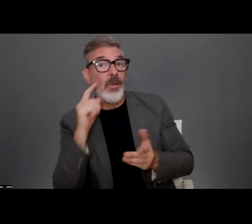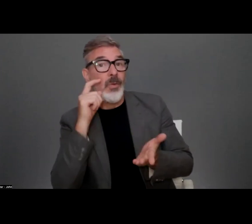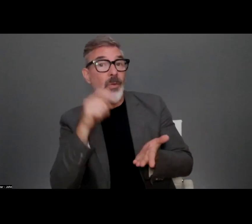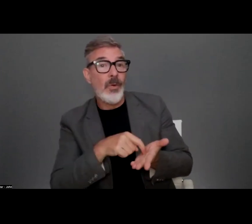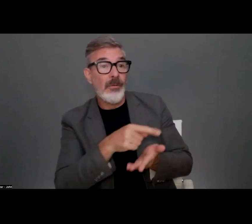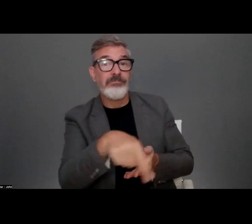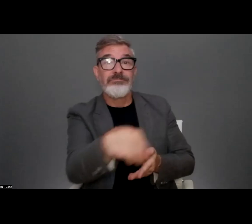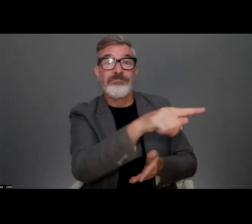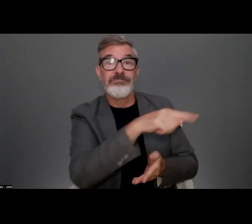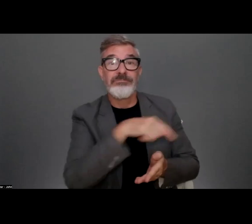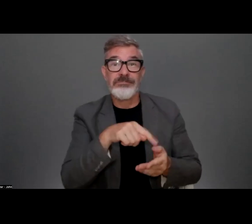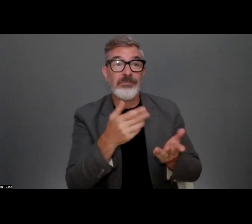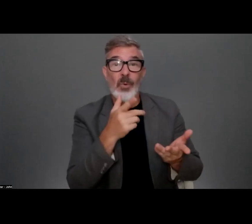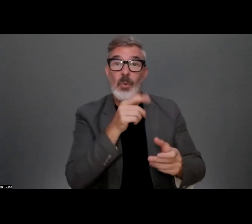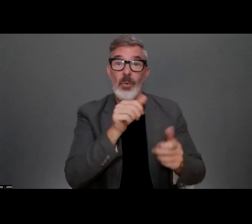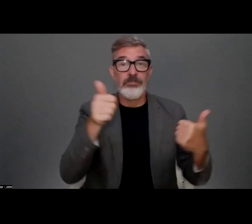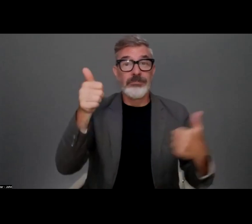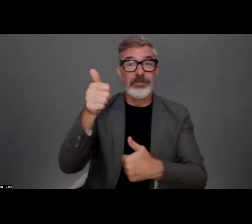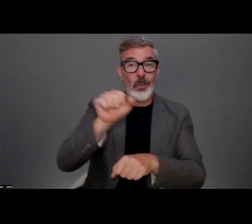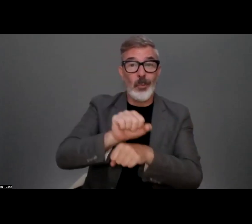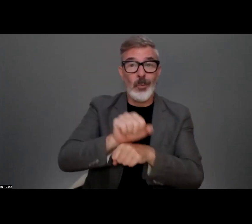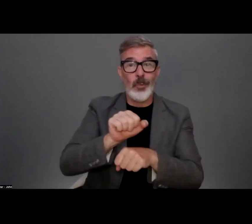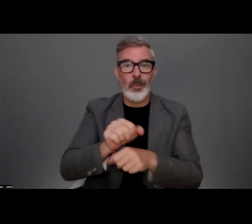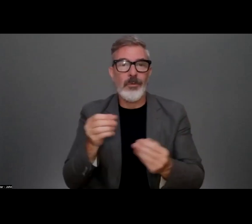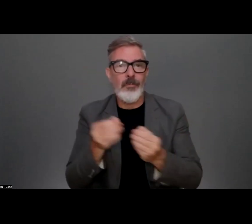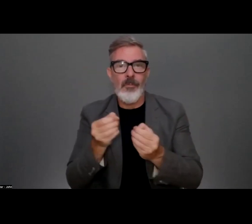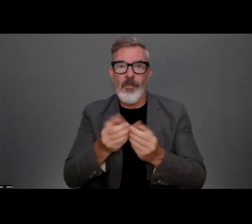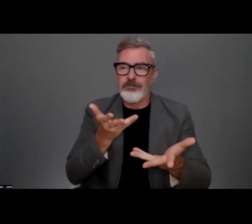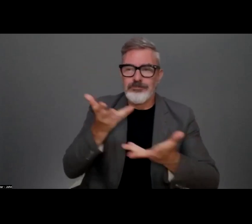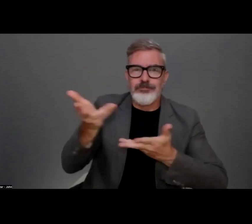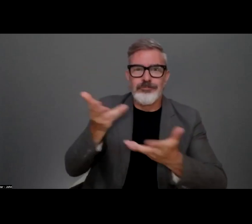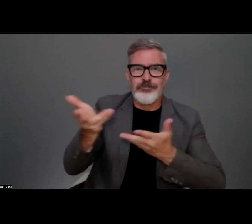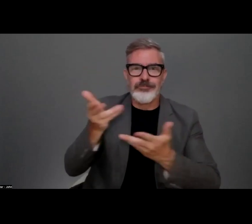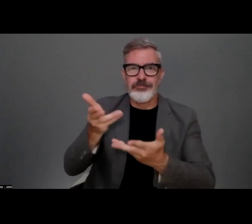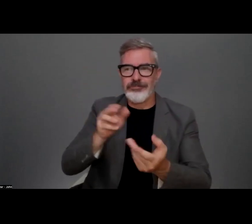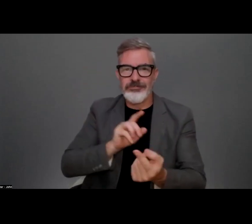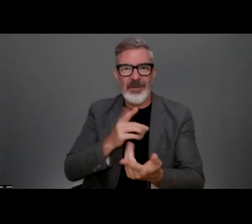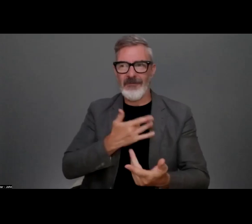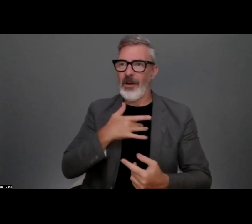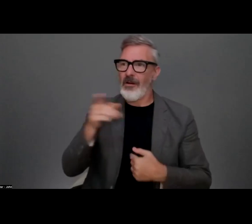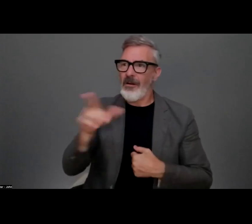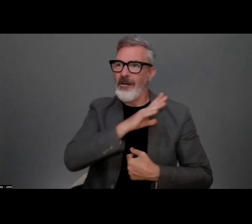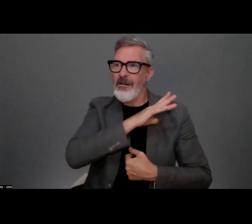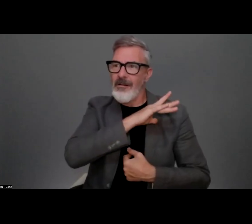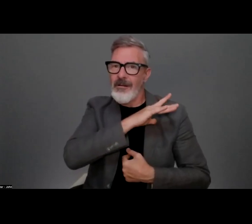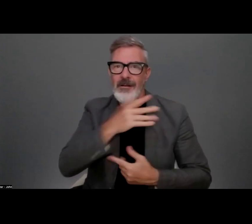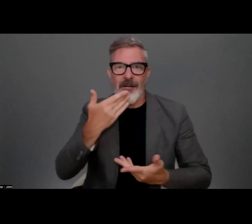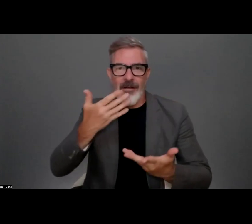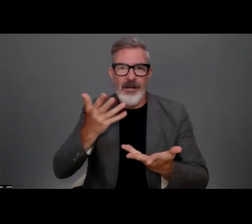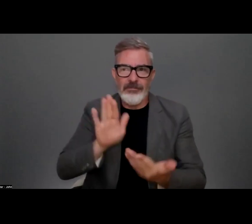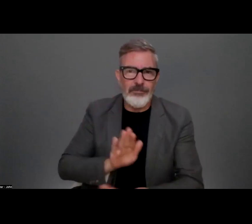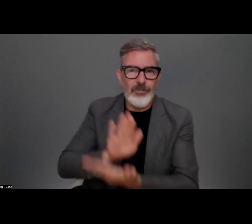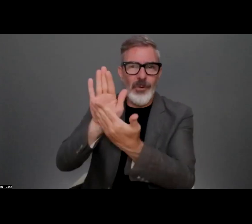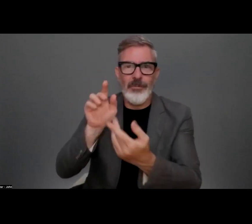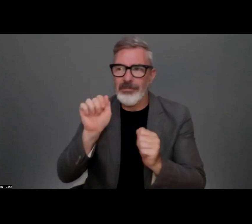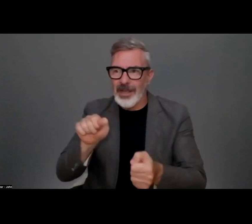my favorite quotes is by a good friend of mine, Grant Cardone. And the quote is, be the lighthouse, not the tugboat.